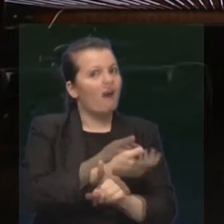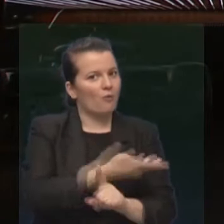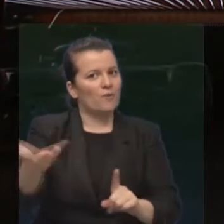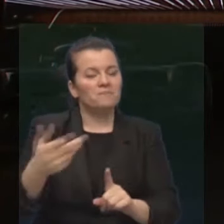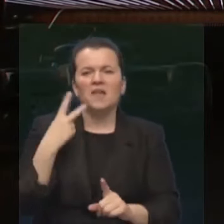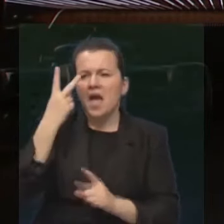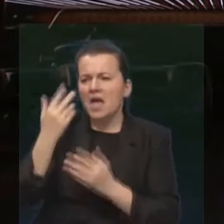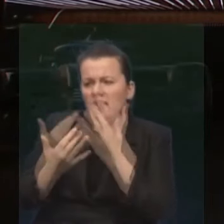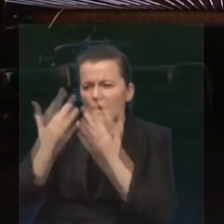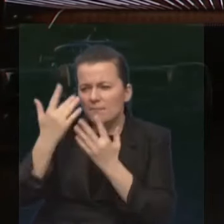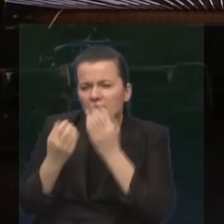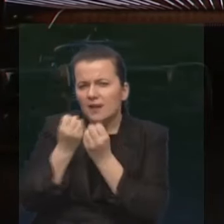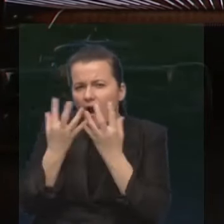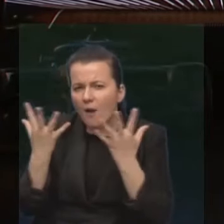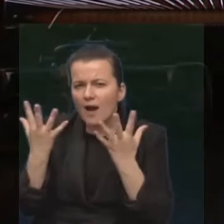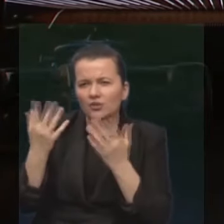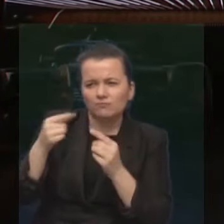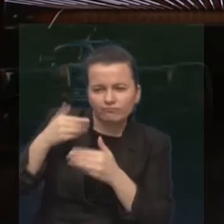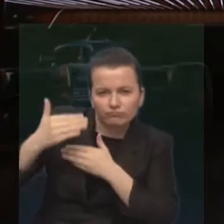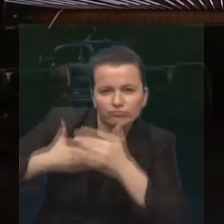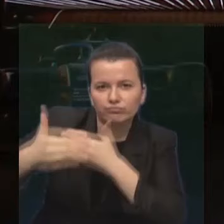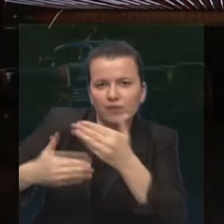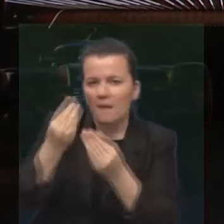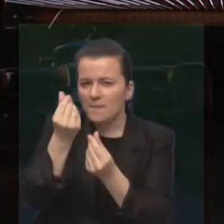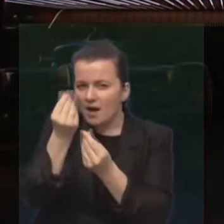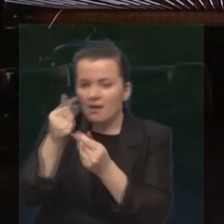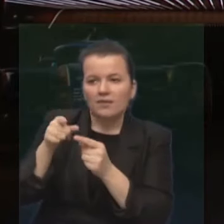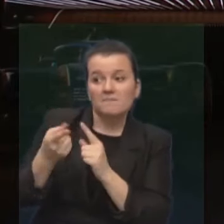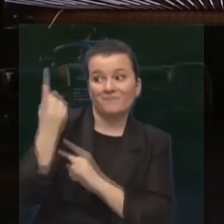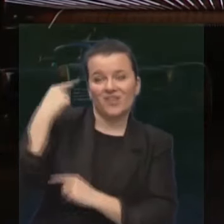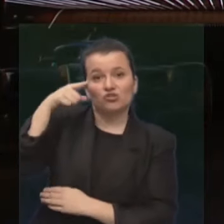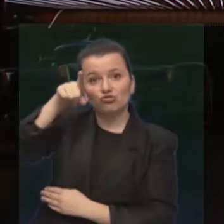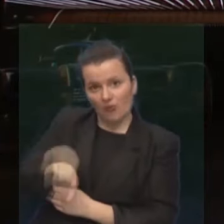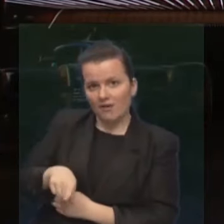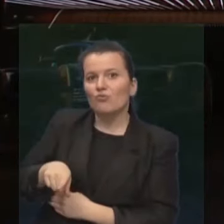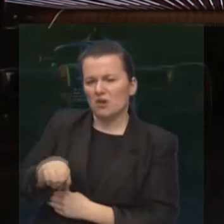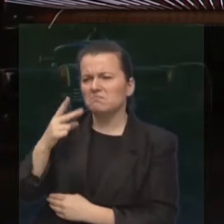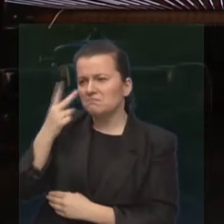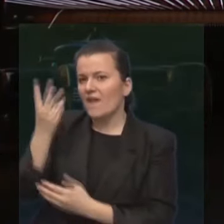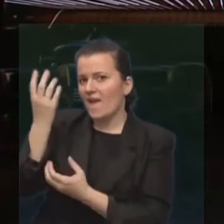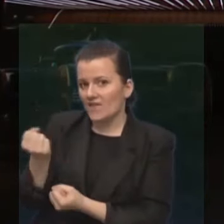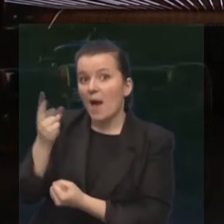but nonetheless, over the past few months, there were challenges. Upstream, of course, the